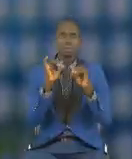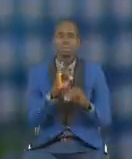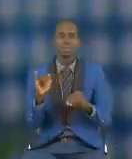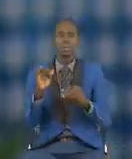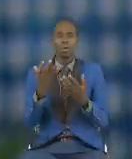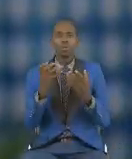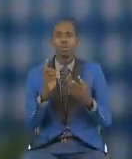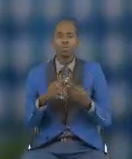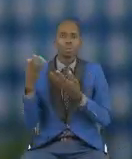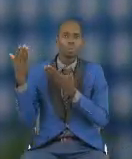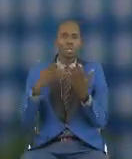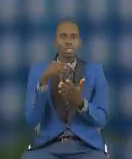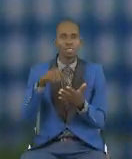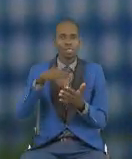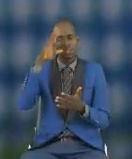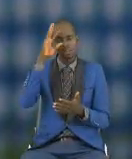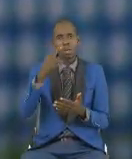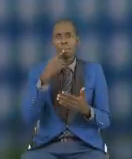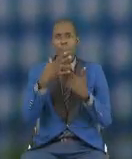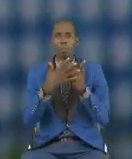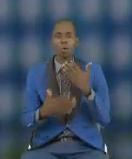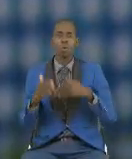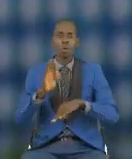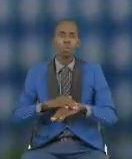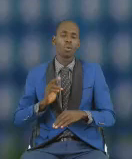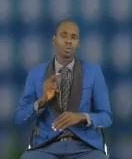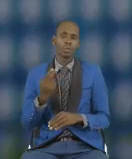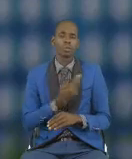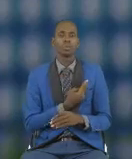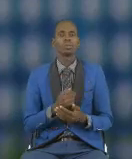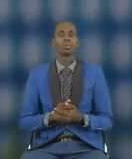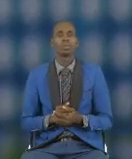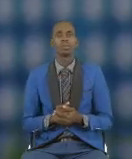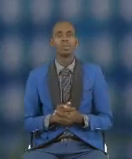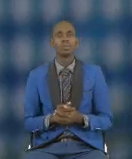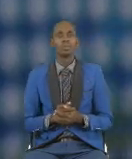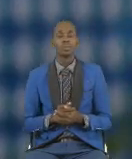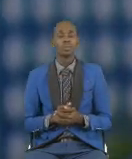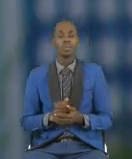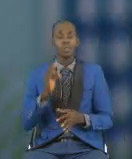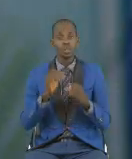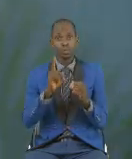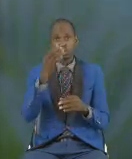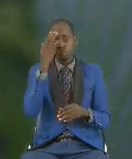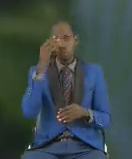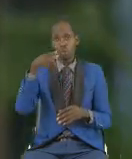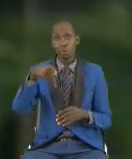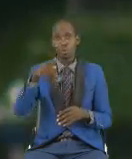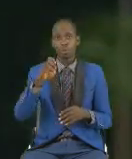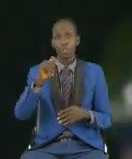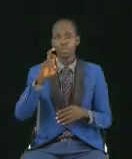man's blood upon us. If you knew Peter before the